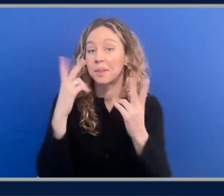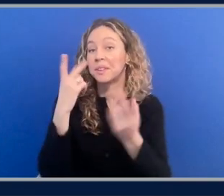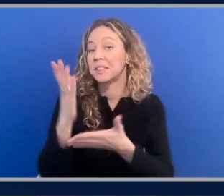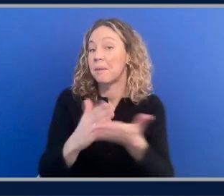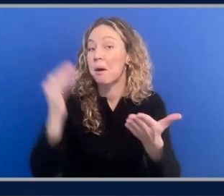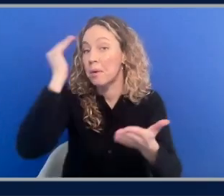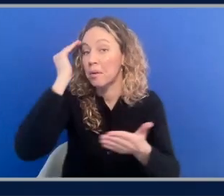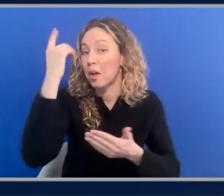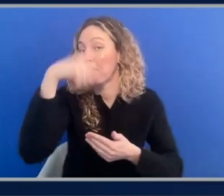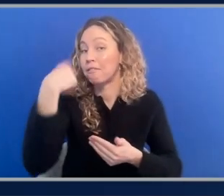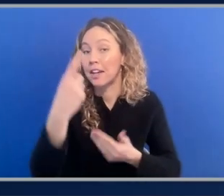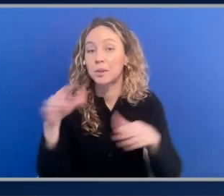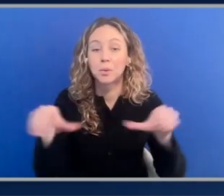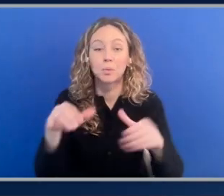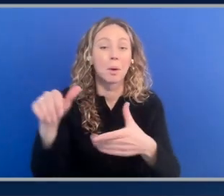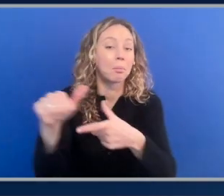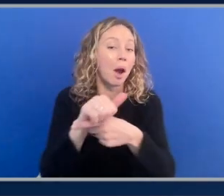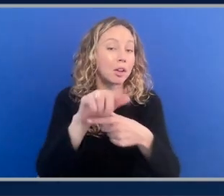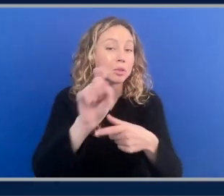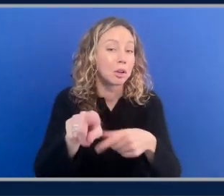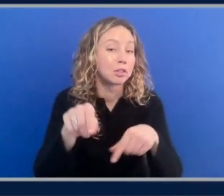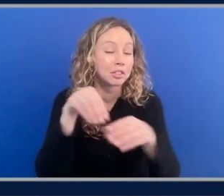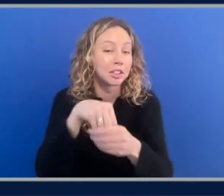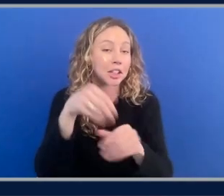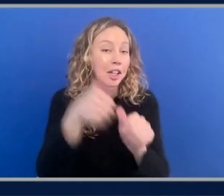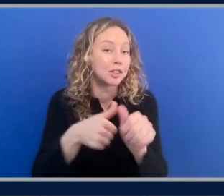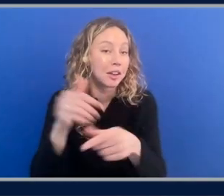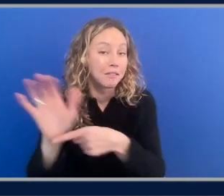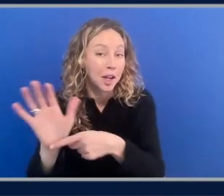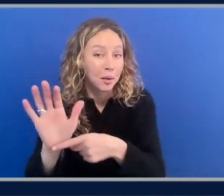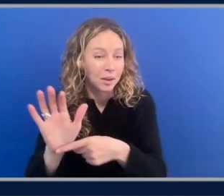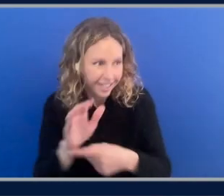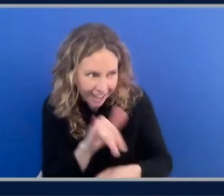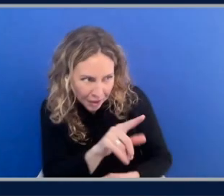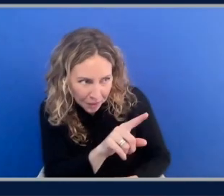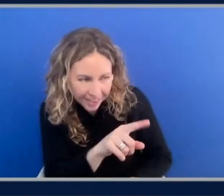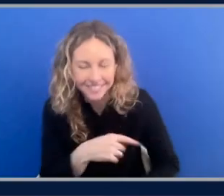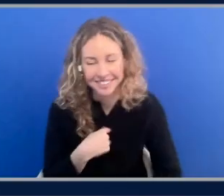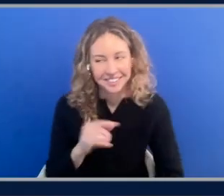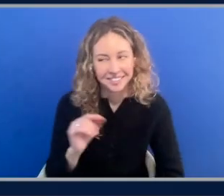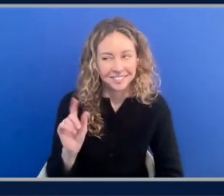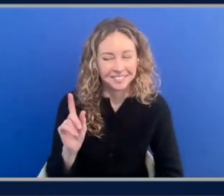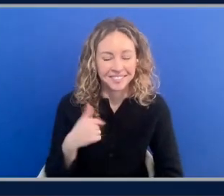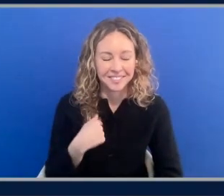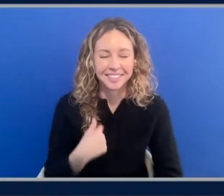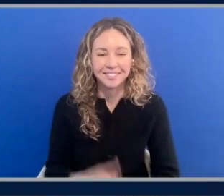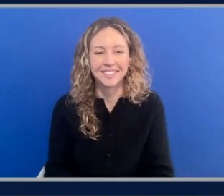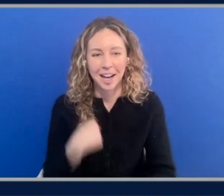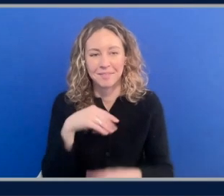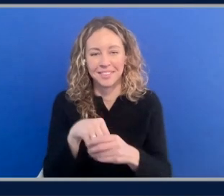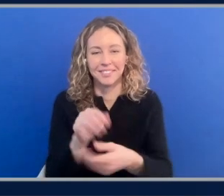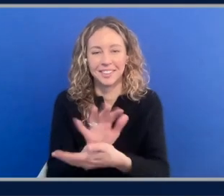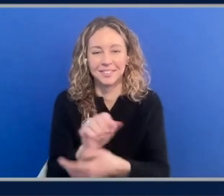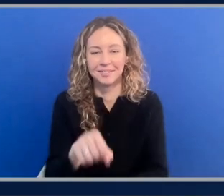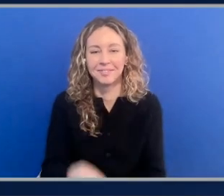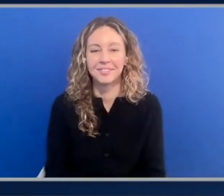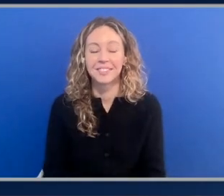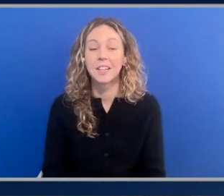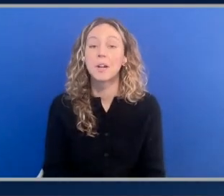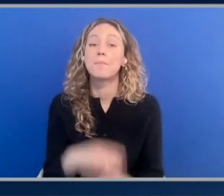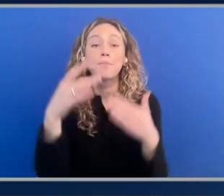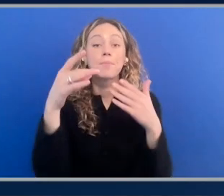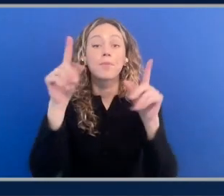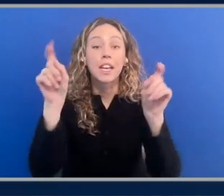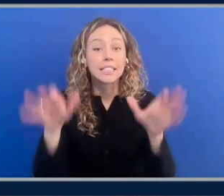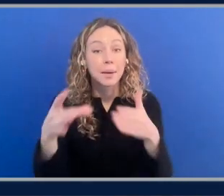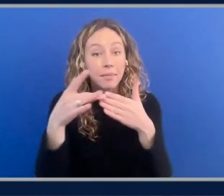practice questions in those videos too. Is it you? This way. Yeah. All right. So exam guide, we do a deep dive